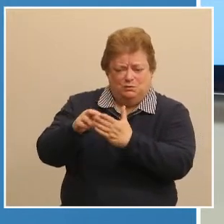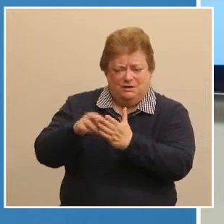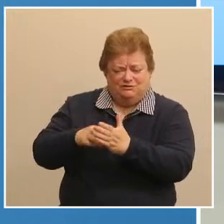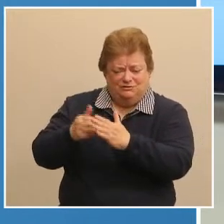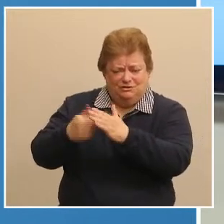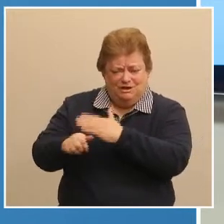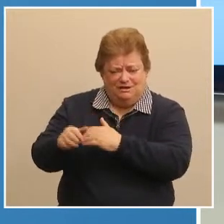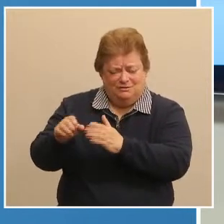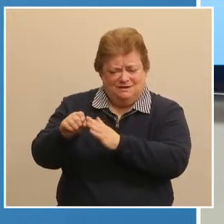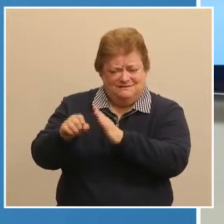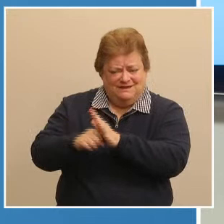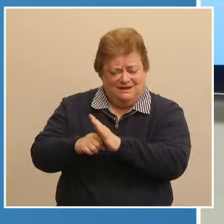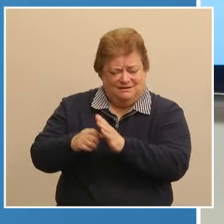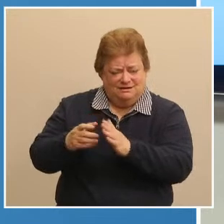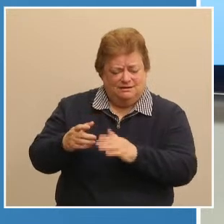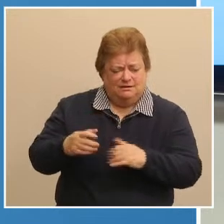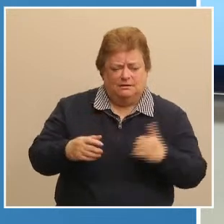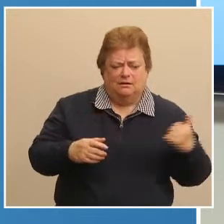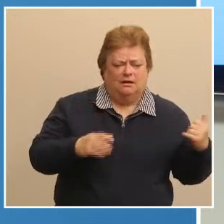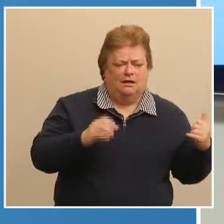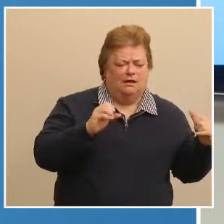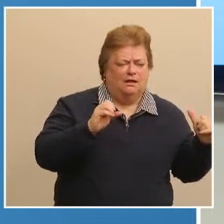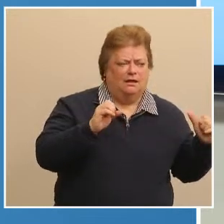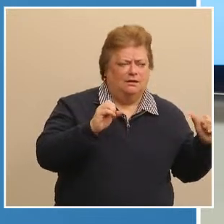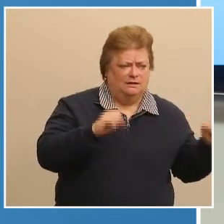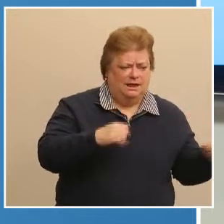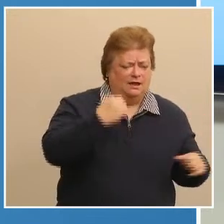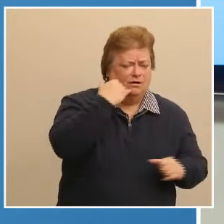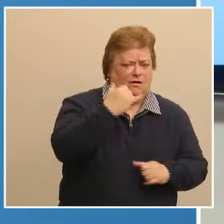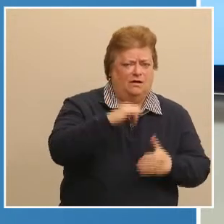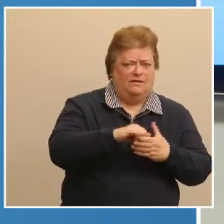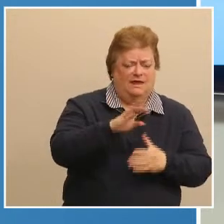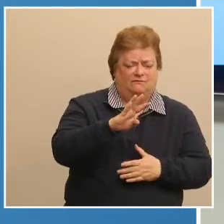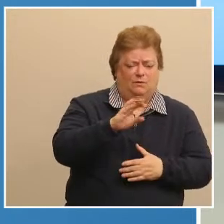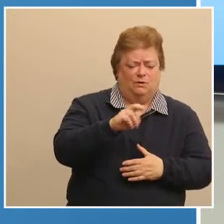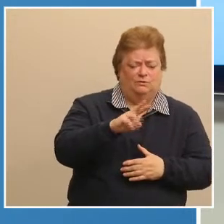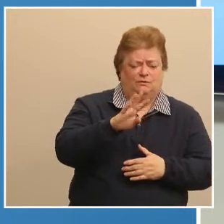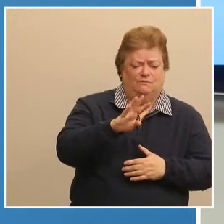department, what should they do? They can call that